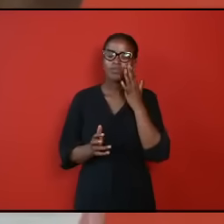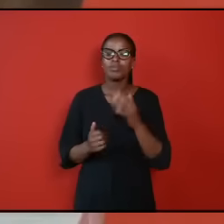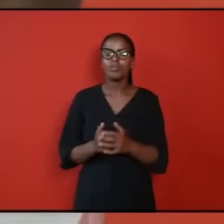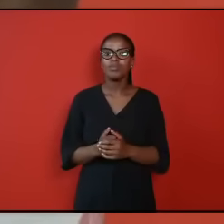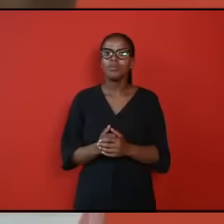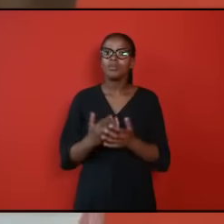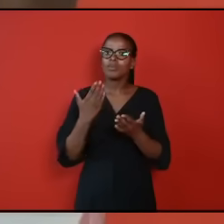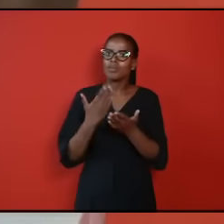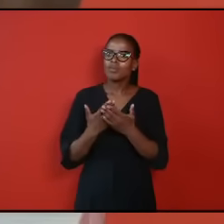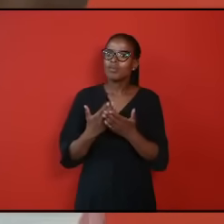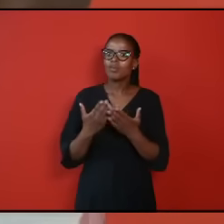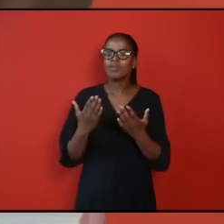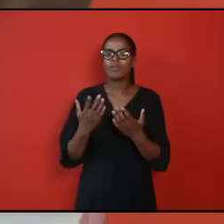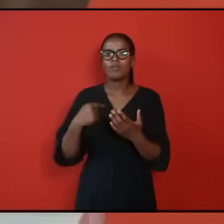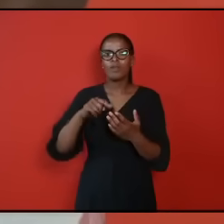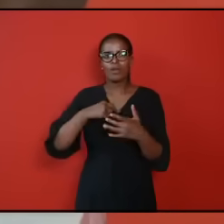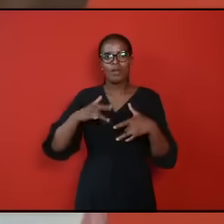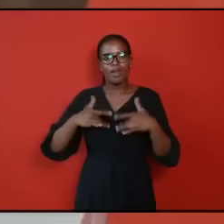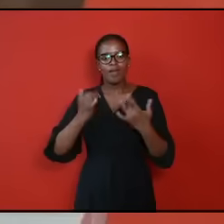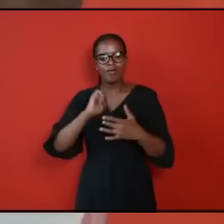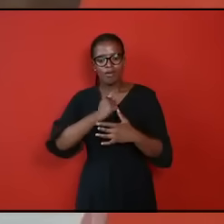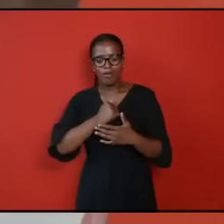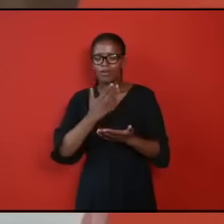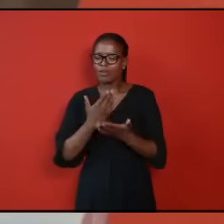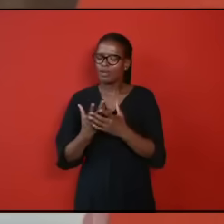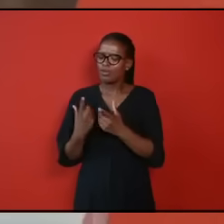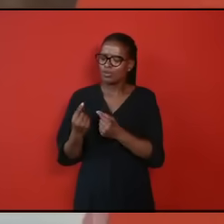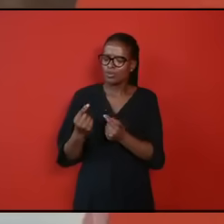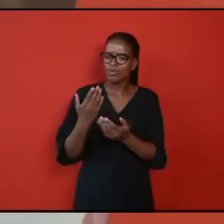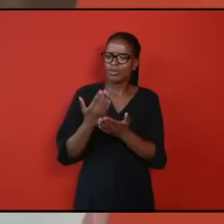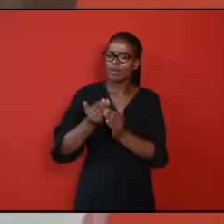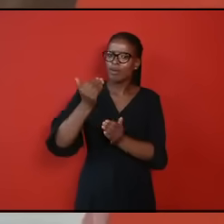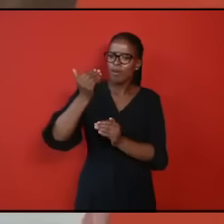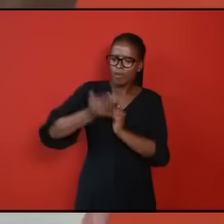so much we can do to secure life. So much.